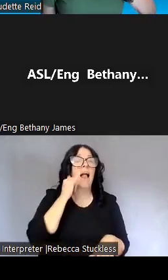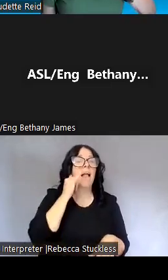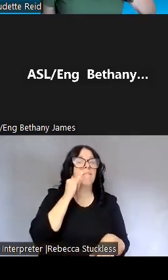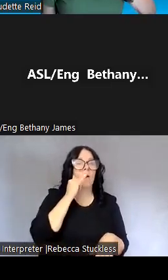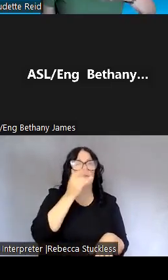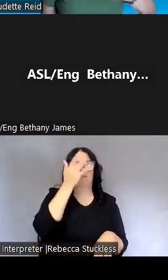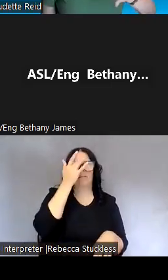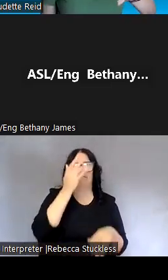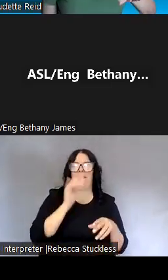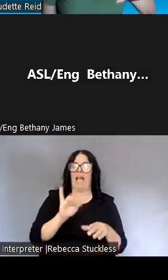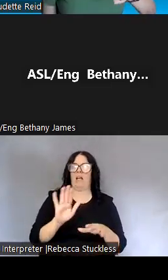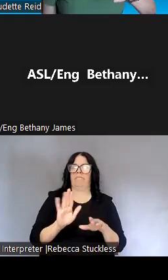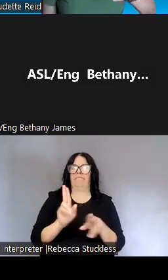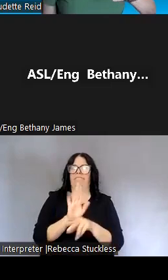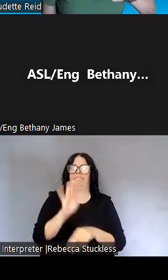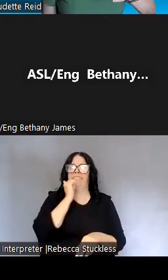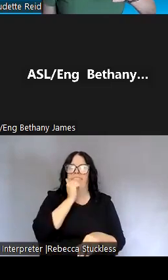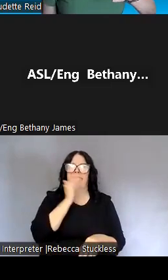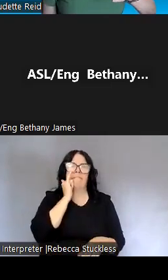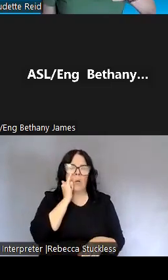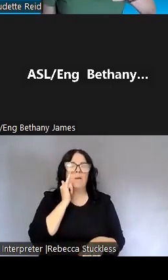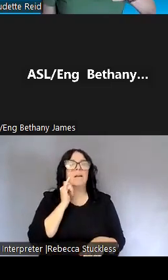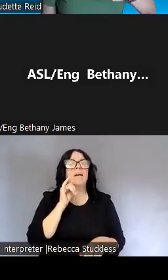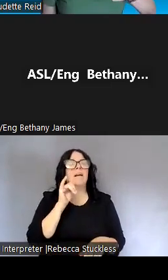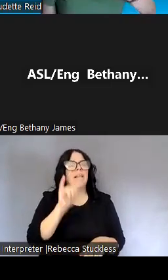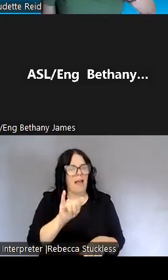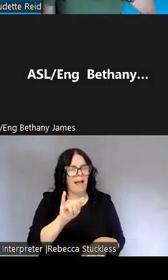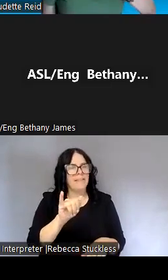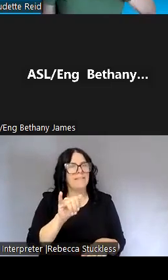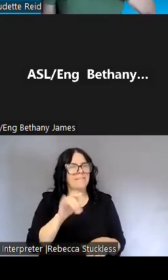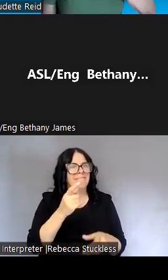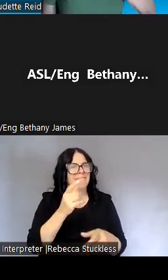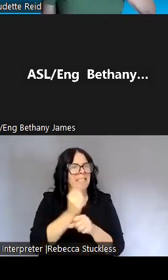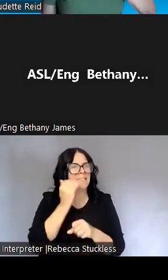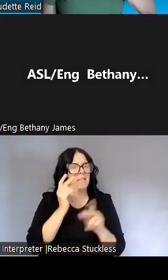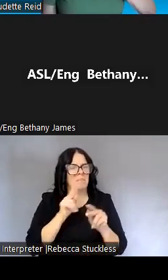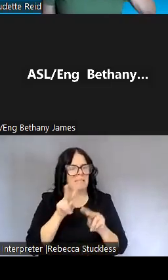lots of questions about how iPhones actually work. And